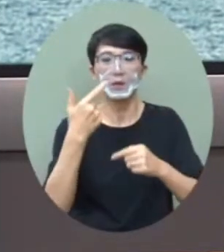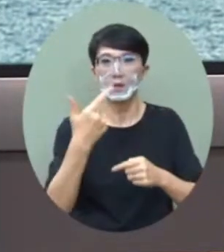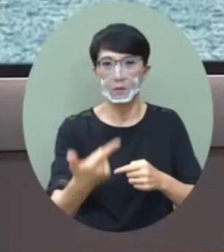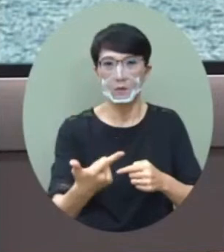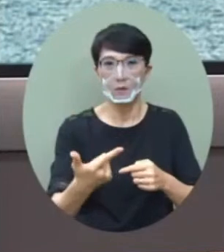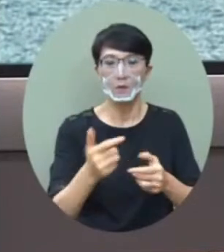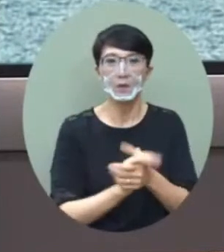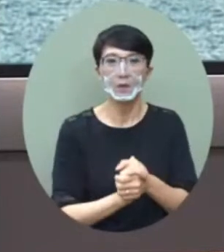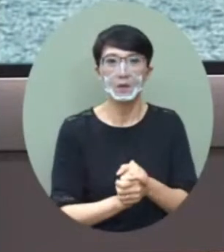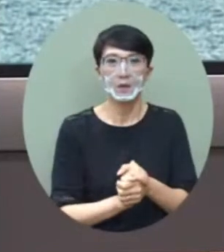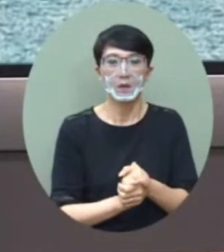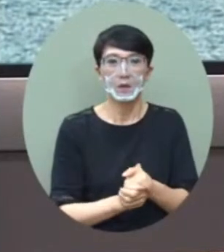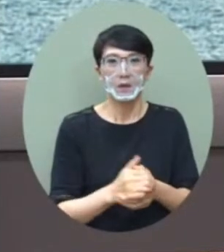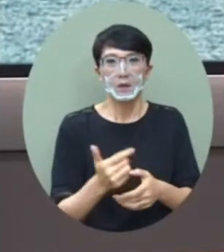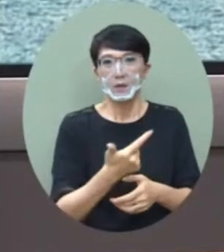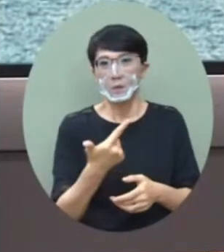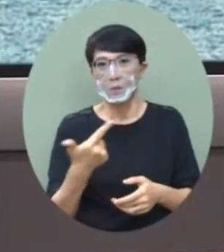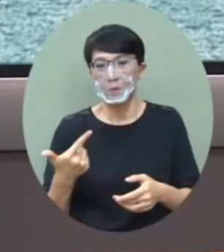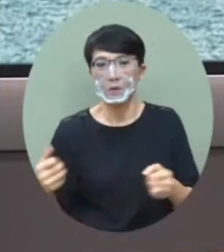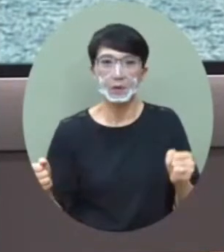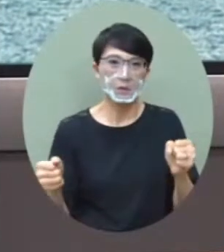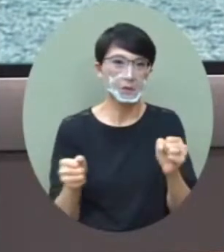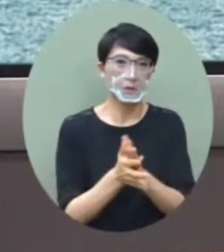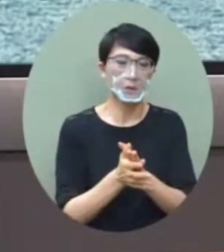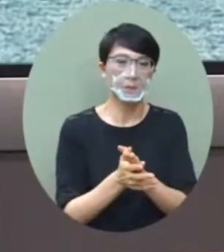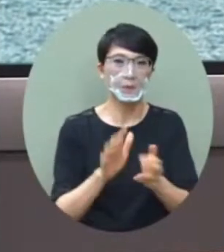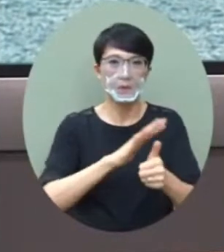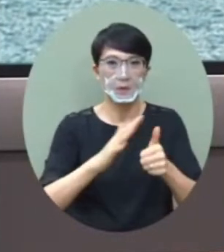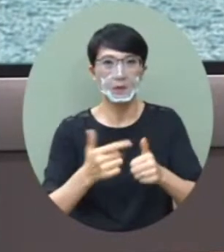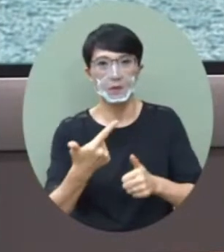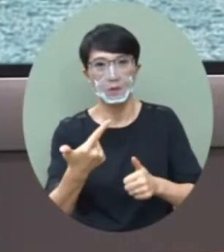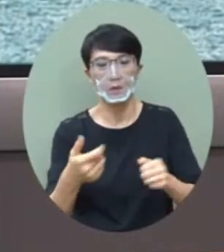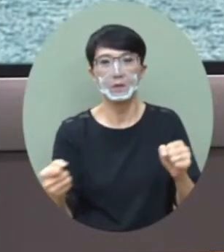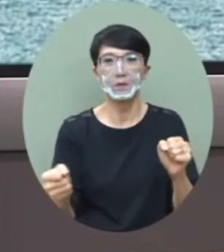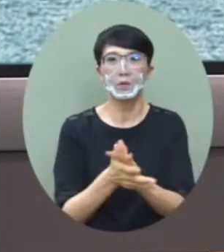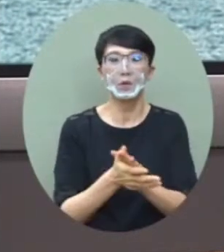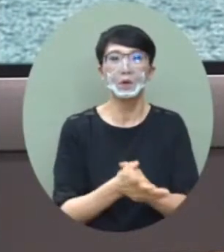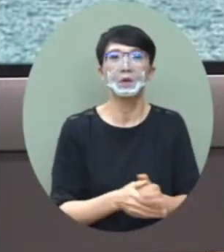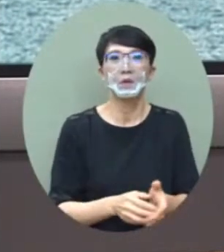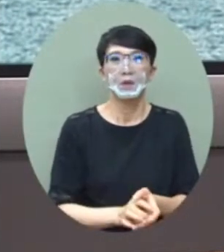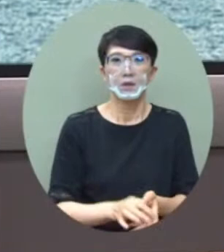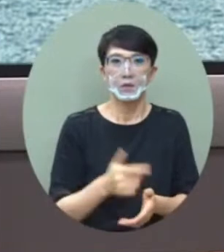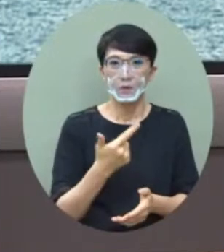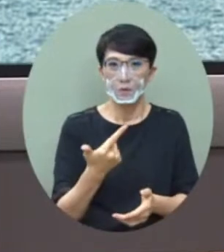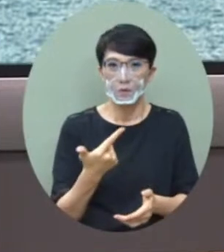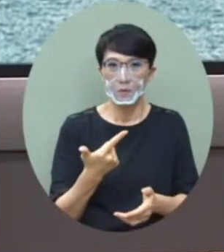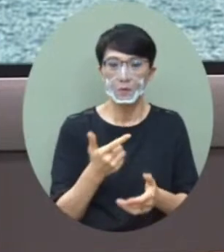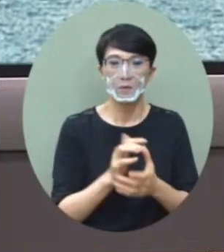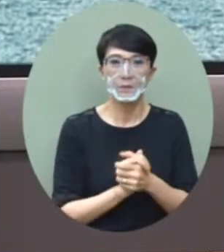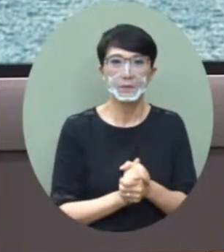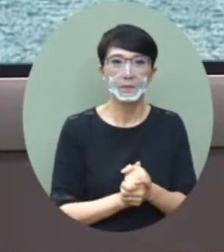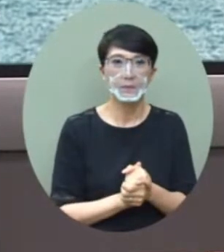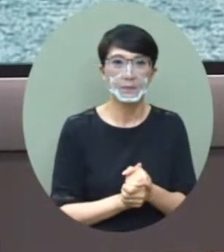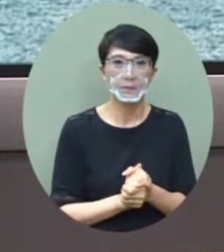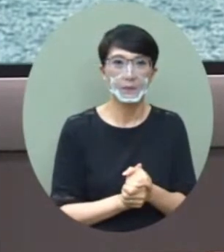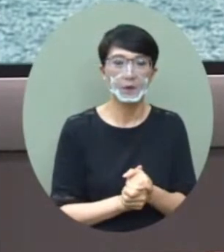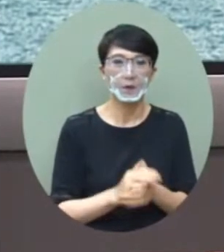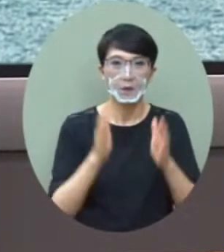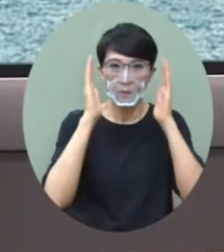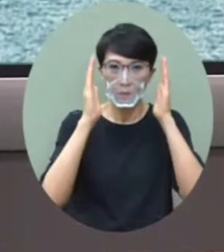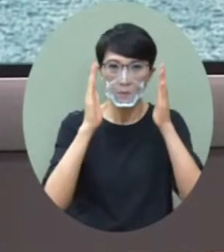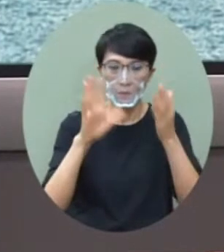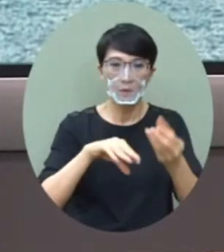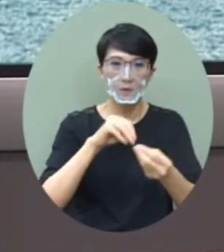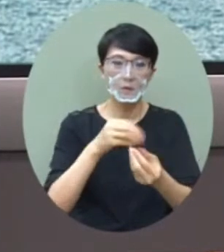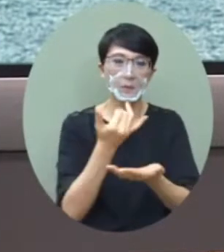And the number of patients in the 5th wave is also higher. So when the denominator is high,